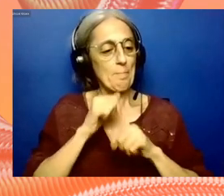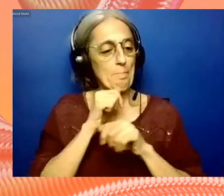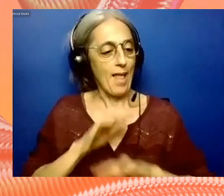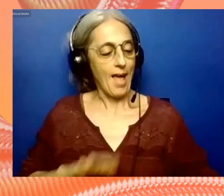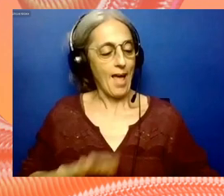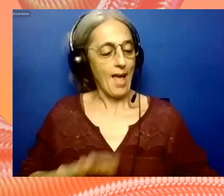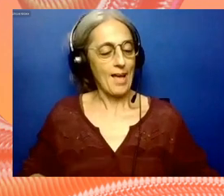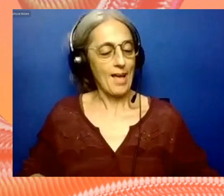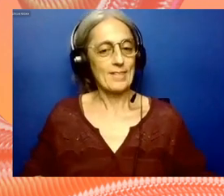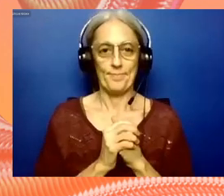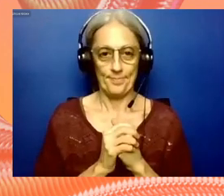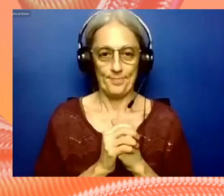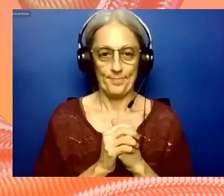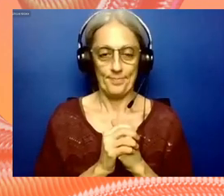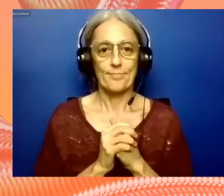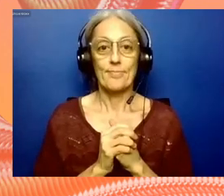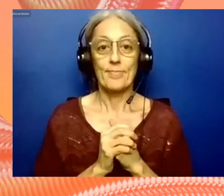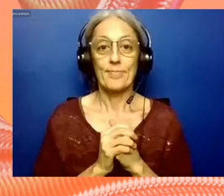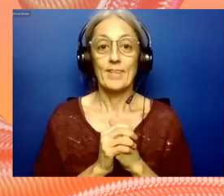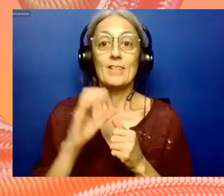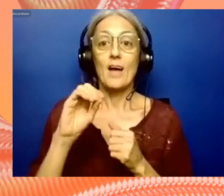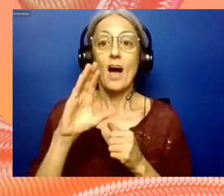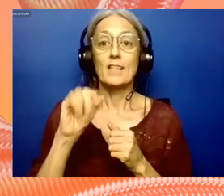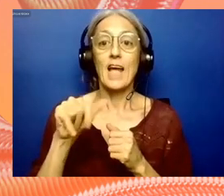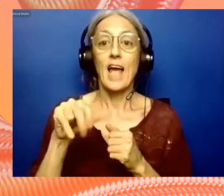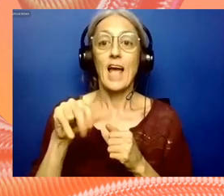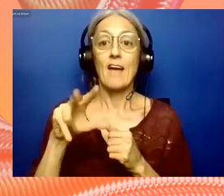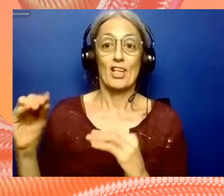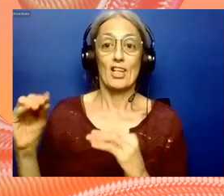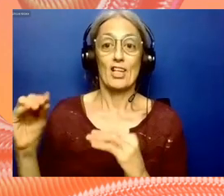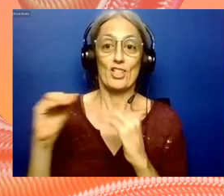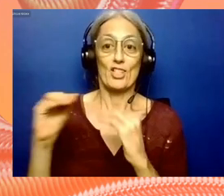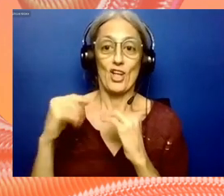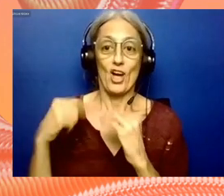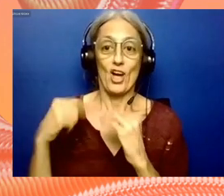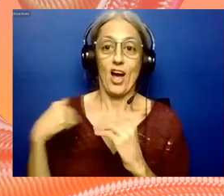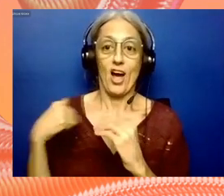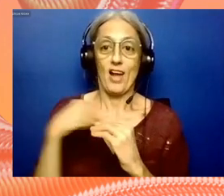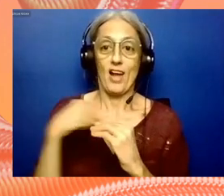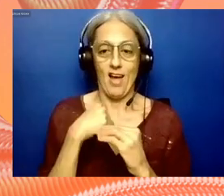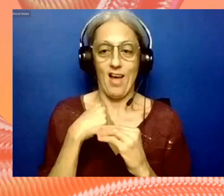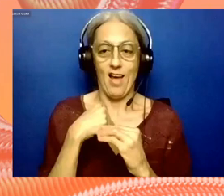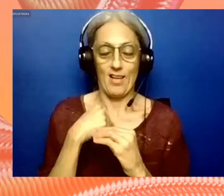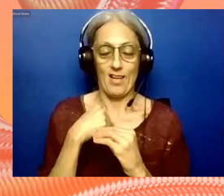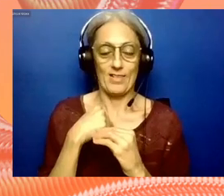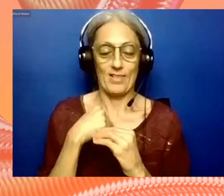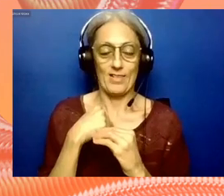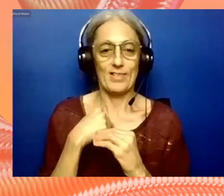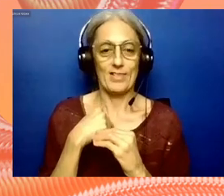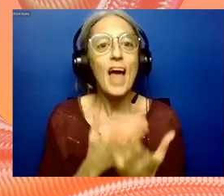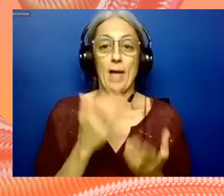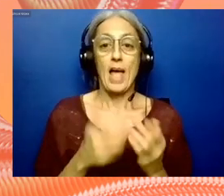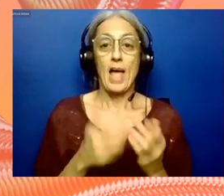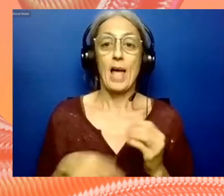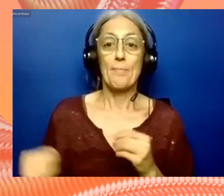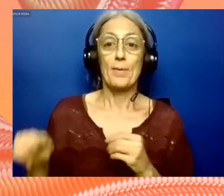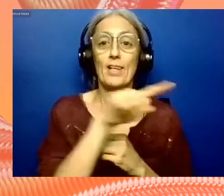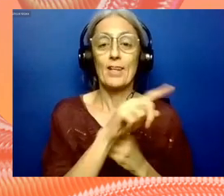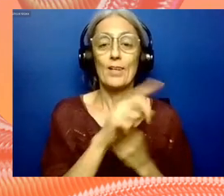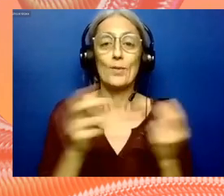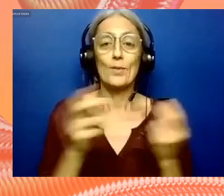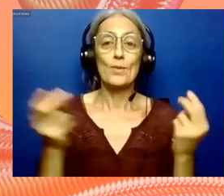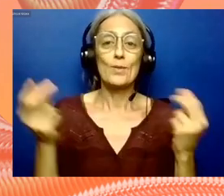As Octavia taught us, thank you. And just for folks, you know, whether this is your first Allied Media Conference or your